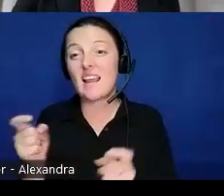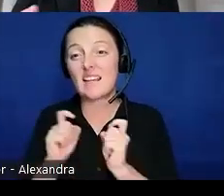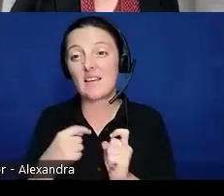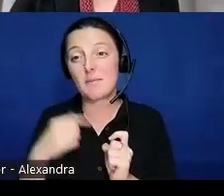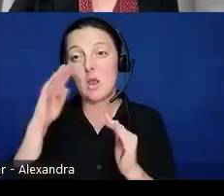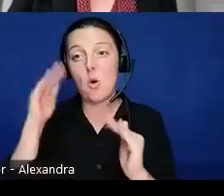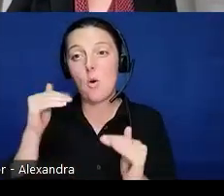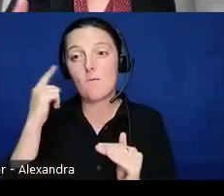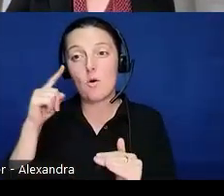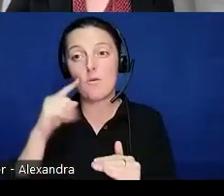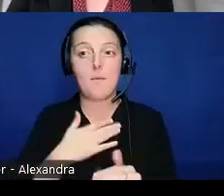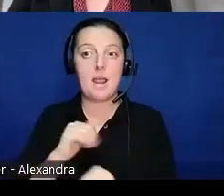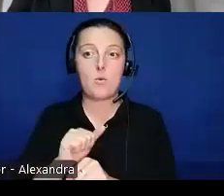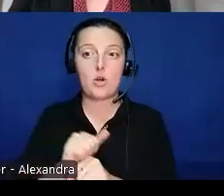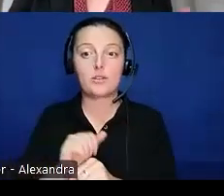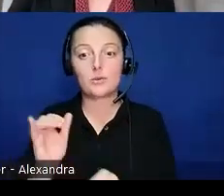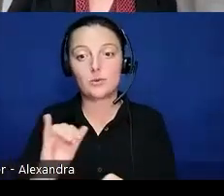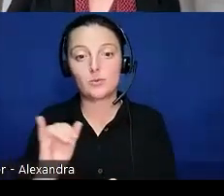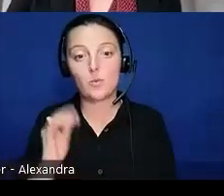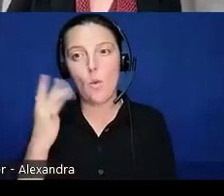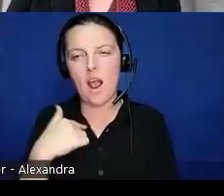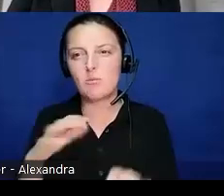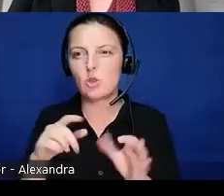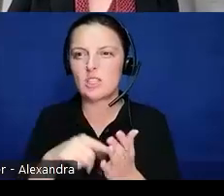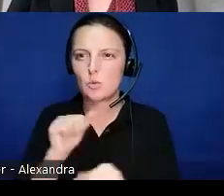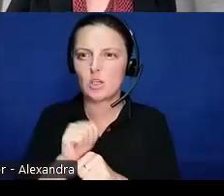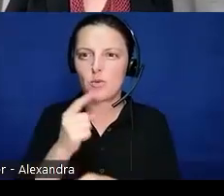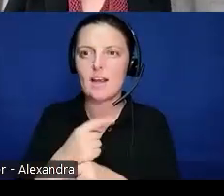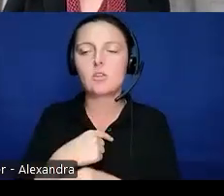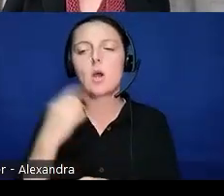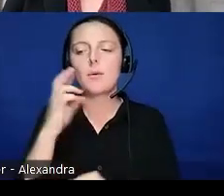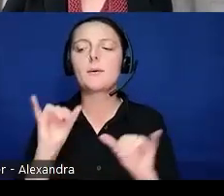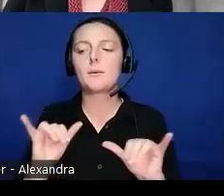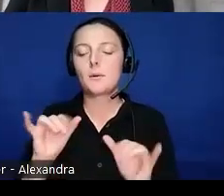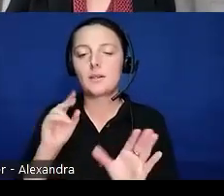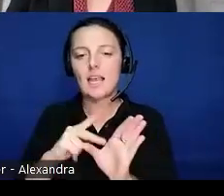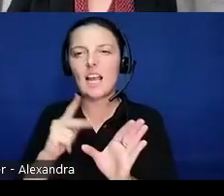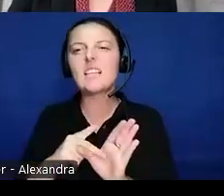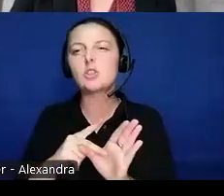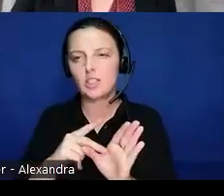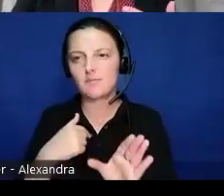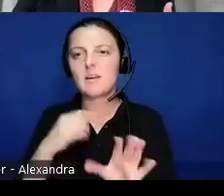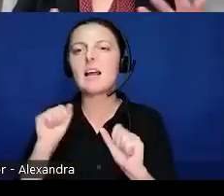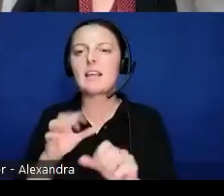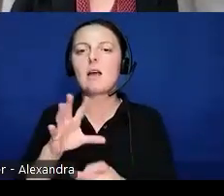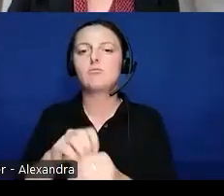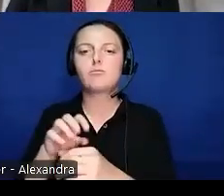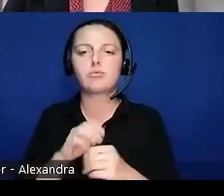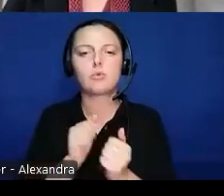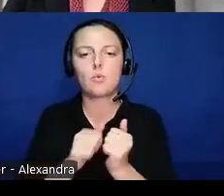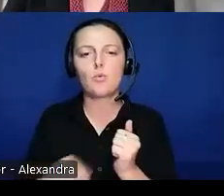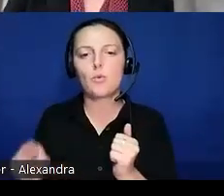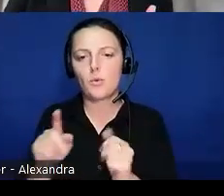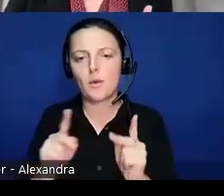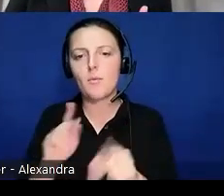I realized that psychiatry was the way that I would make the best difference and working with people with serious mental illness who are unhoused on the street, and that there wasn't actually